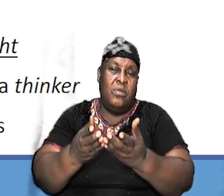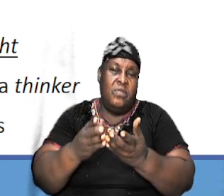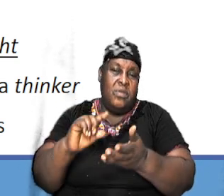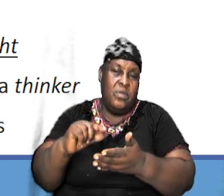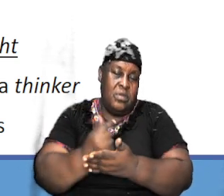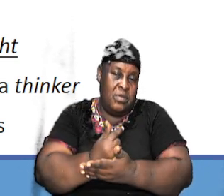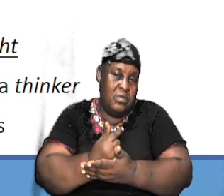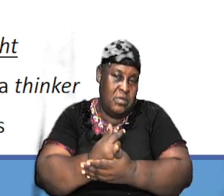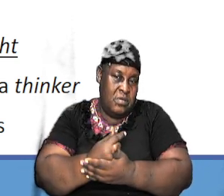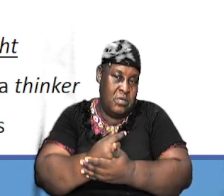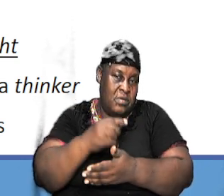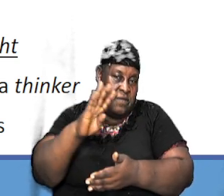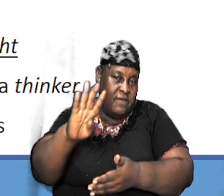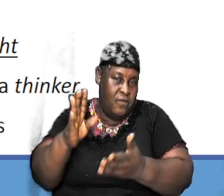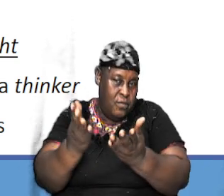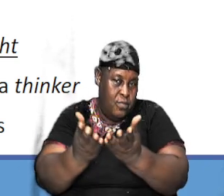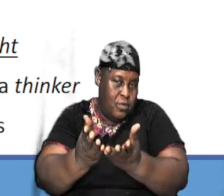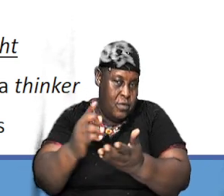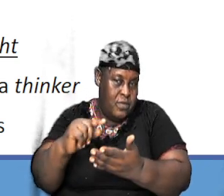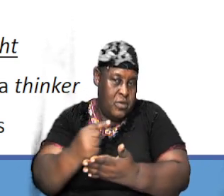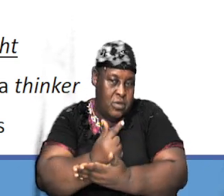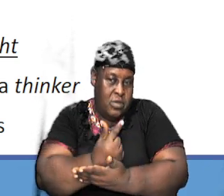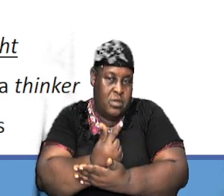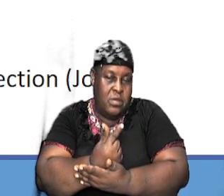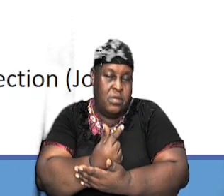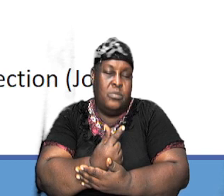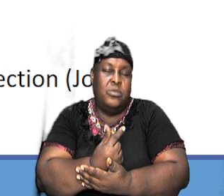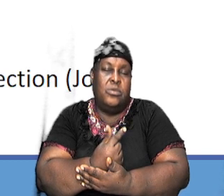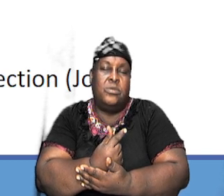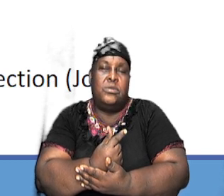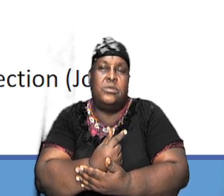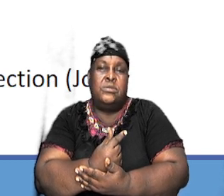So those are the 4 books of the gospels, right? And